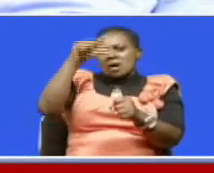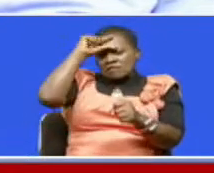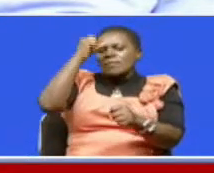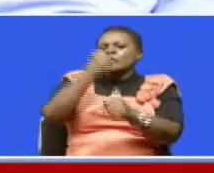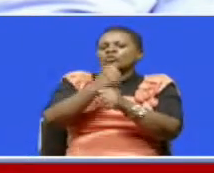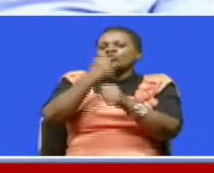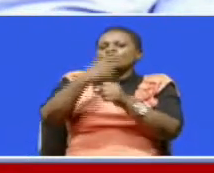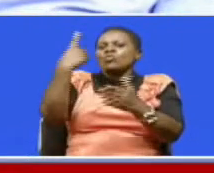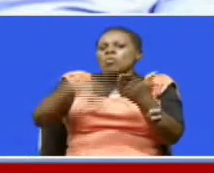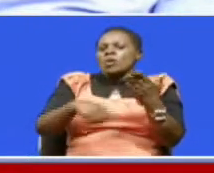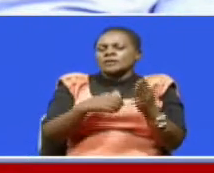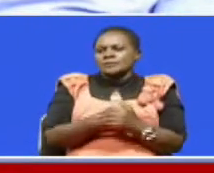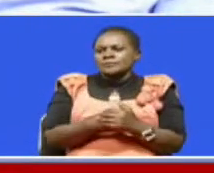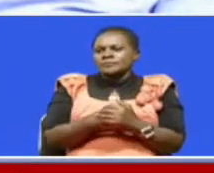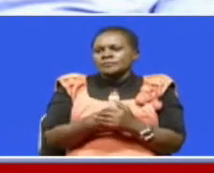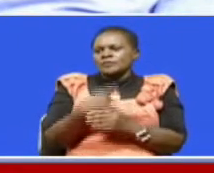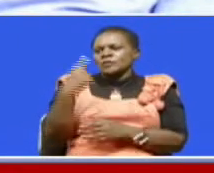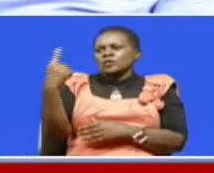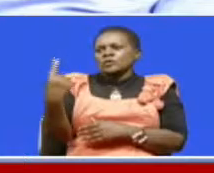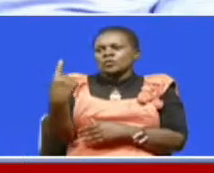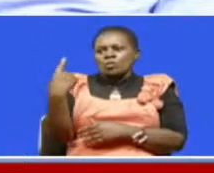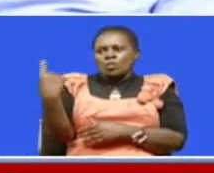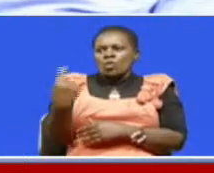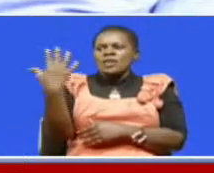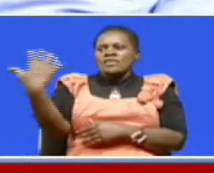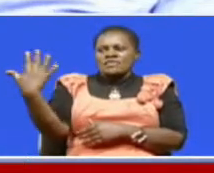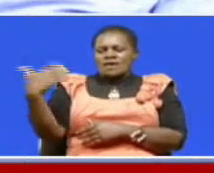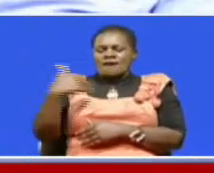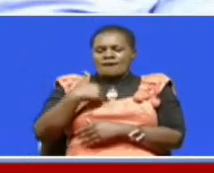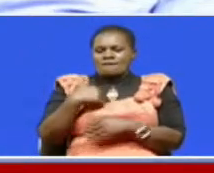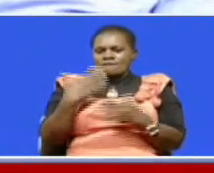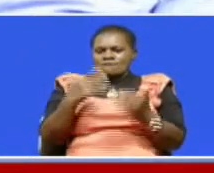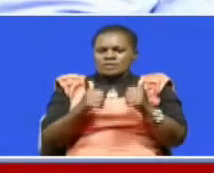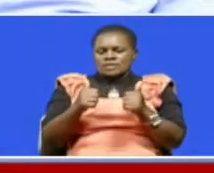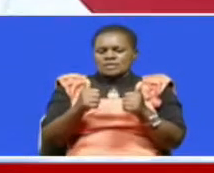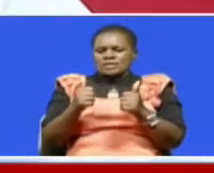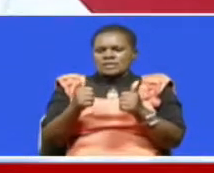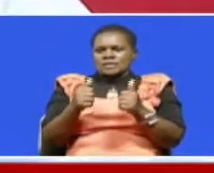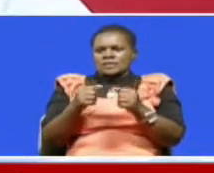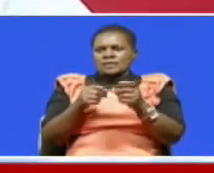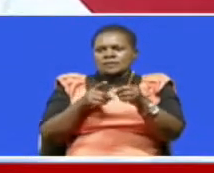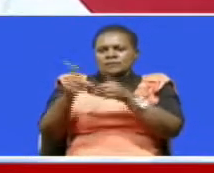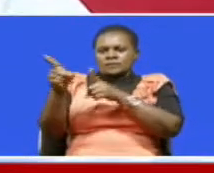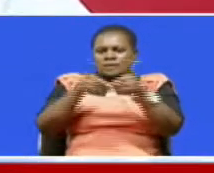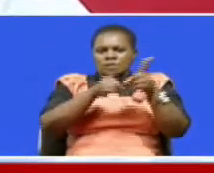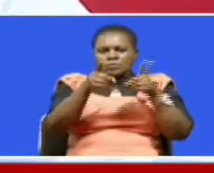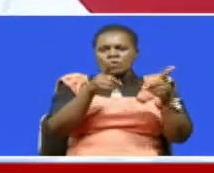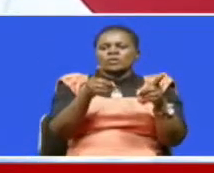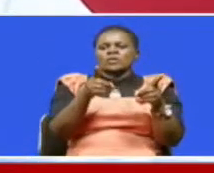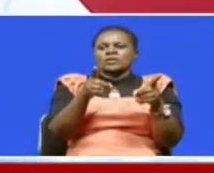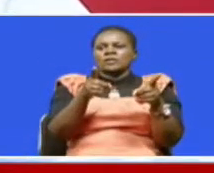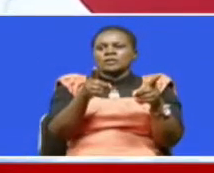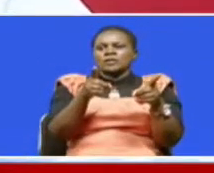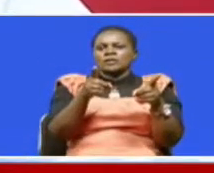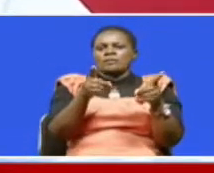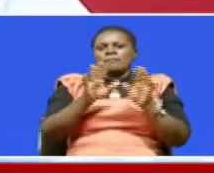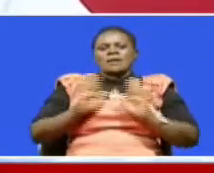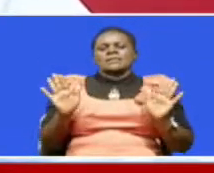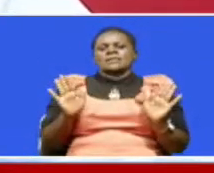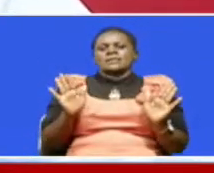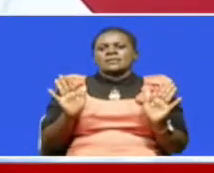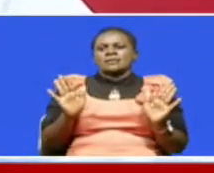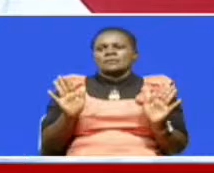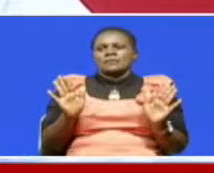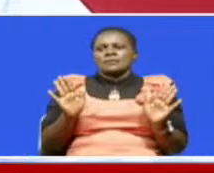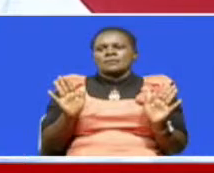need to do? The only thing that we have in place is the infrastructure for transportation of the